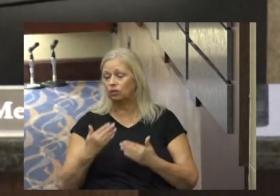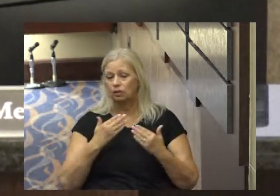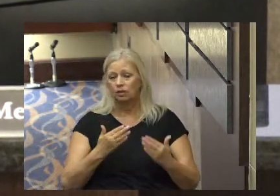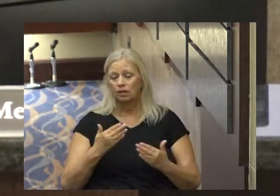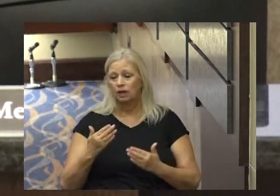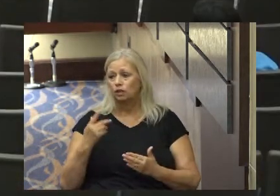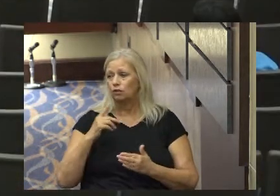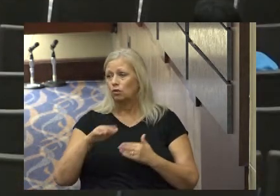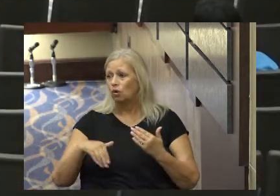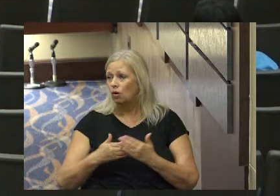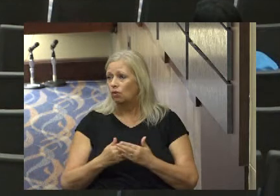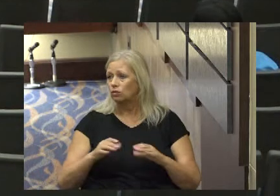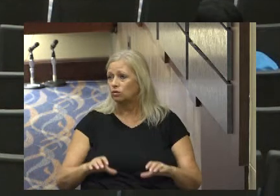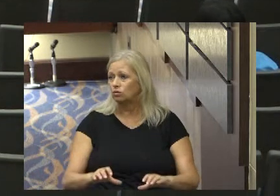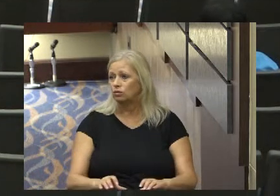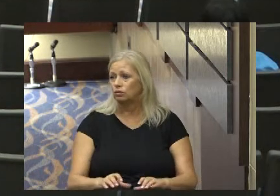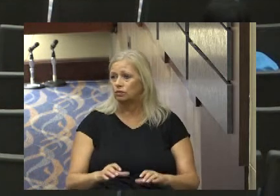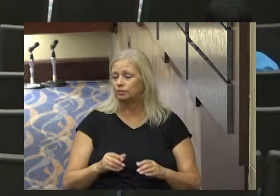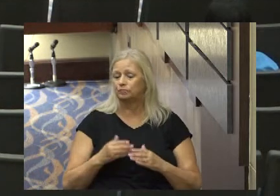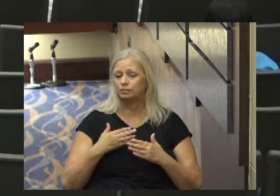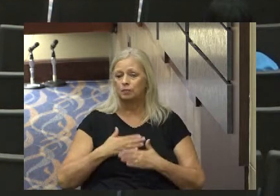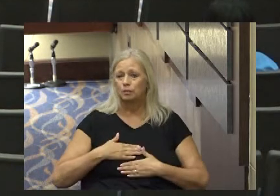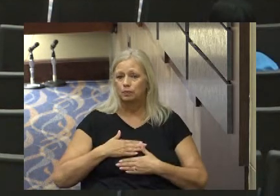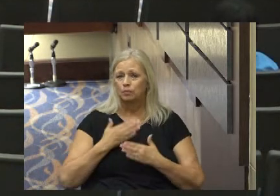do. Appreciate you guys being here.